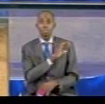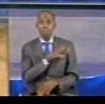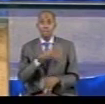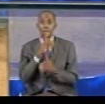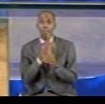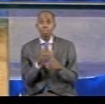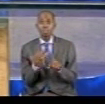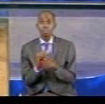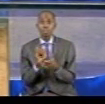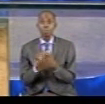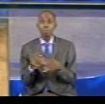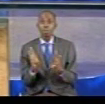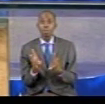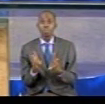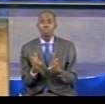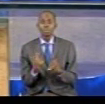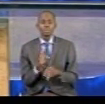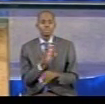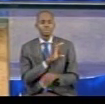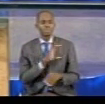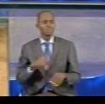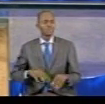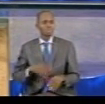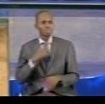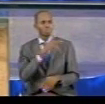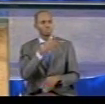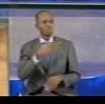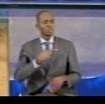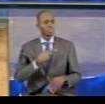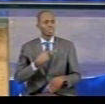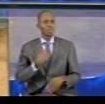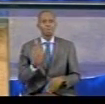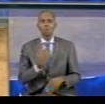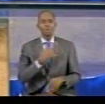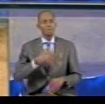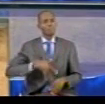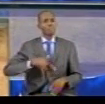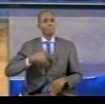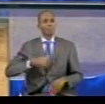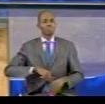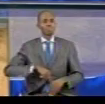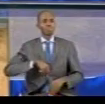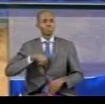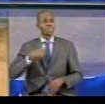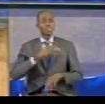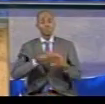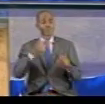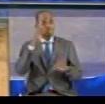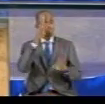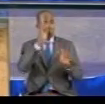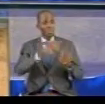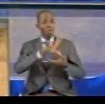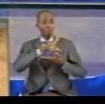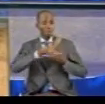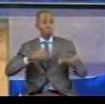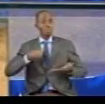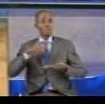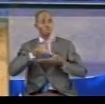too high, don't come. Peter, don't think you can do everything I do.